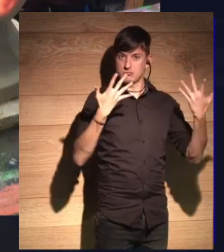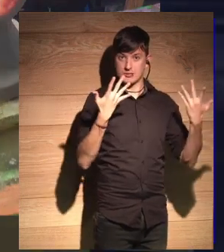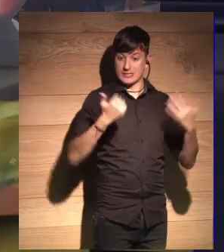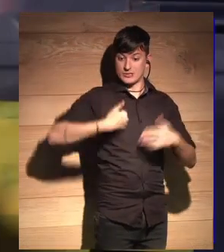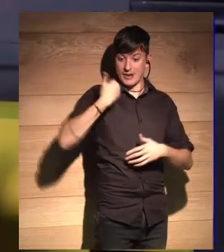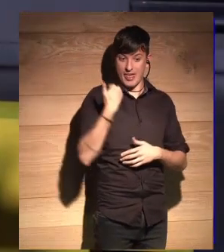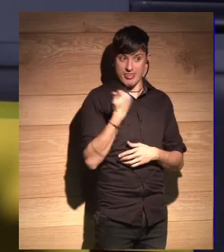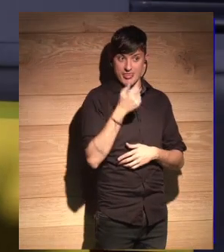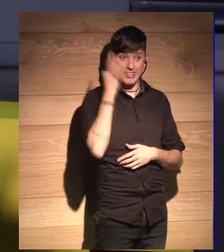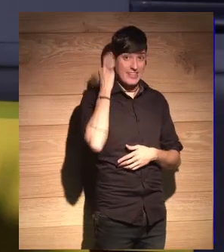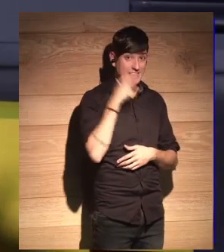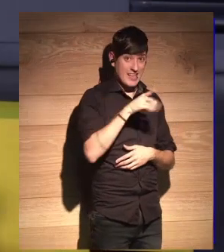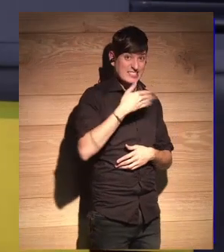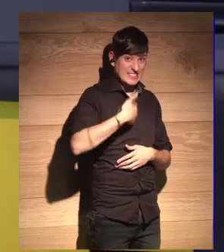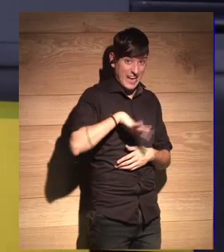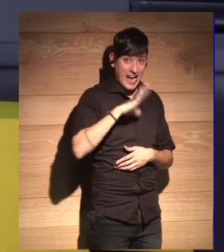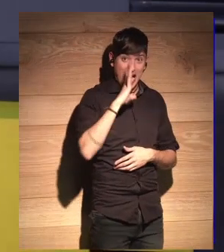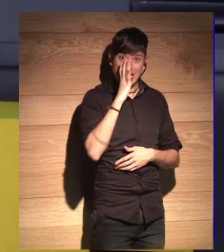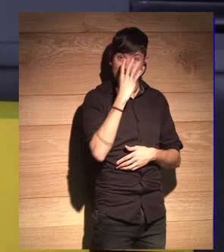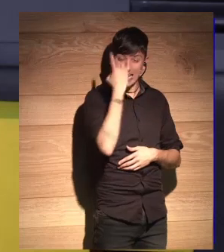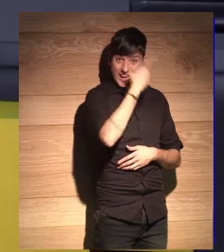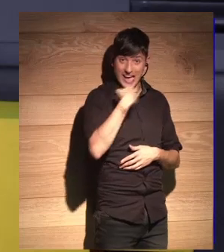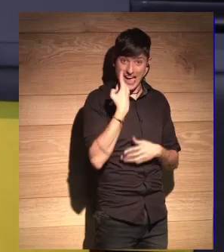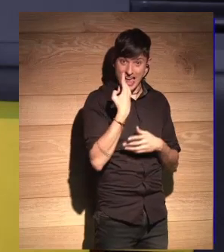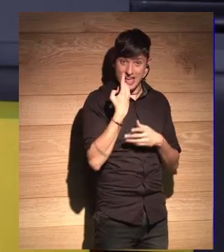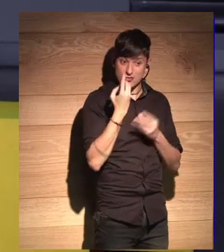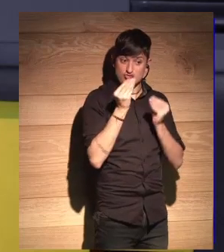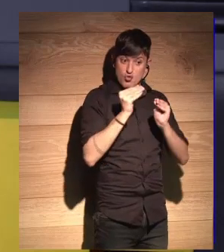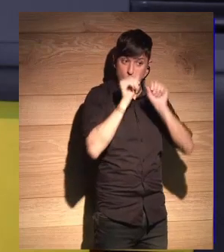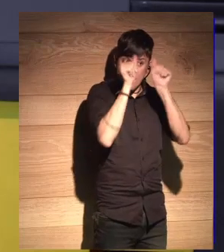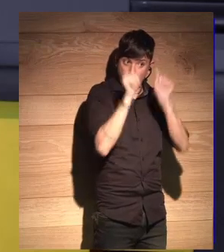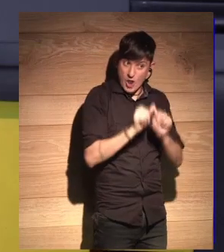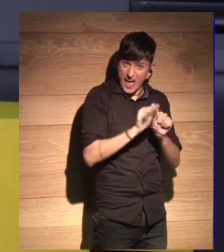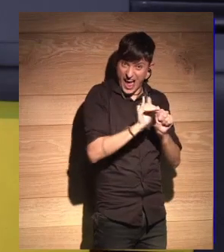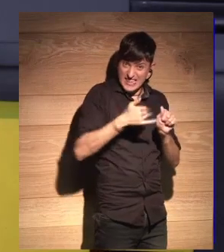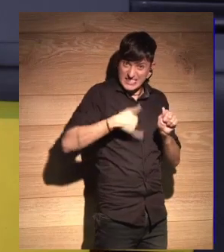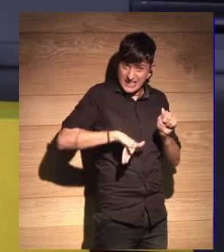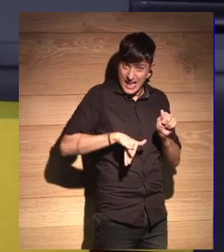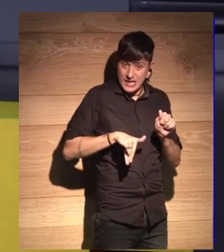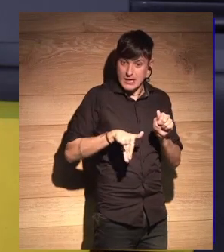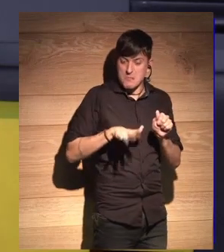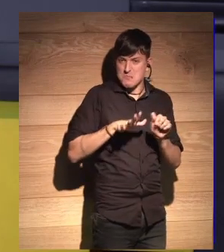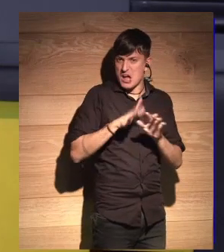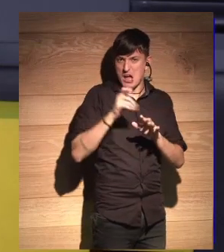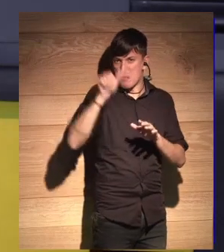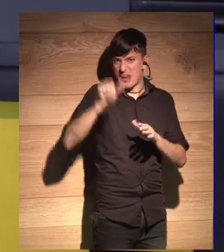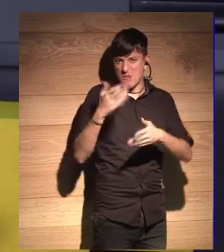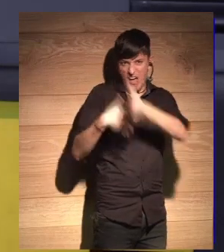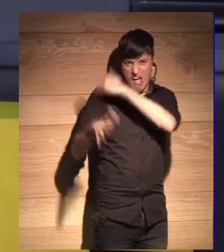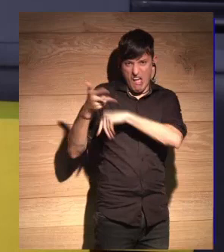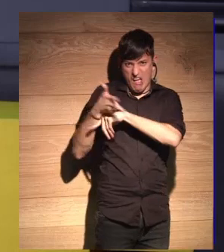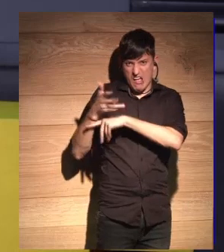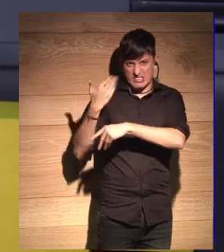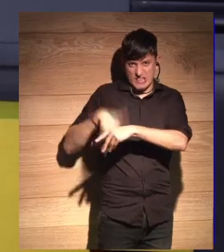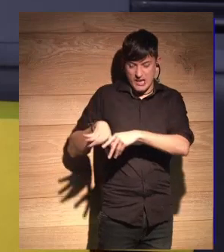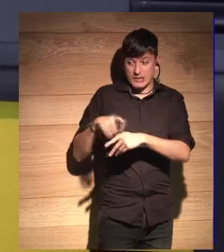molded for a film she had done. And I called the guy up and asked if I could borrow her face to remold it, and I